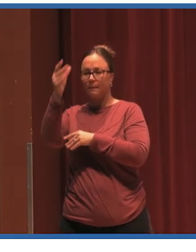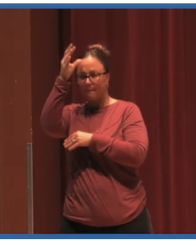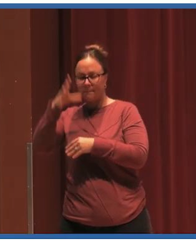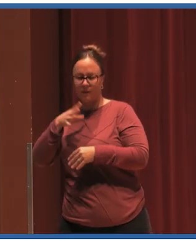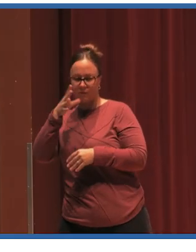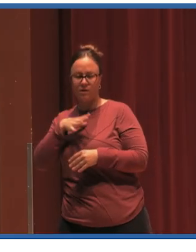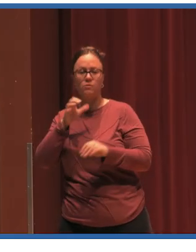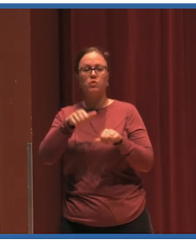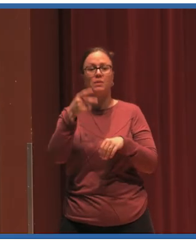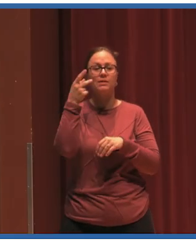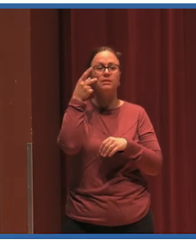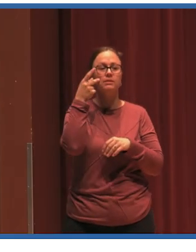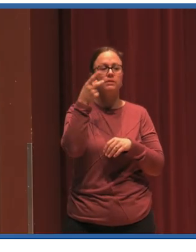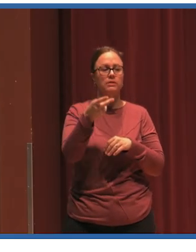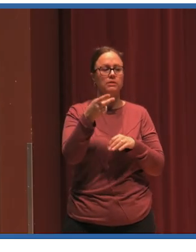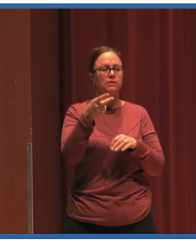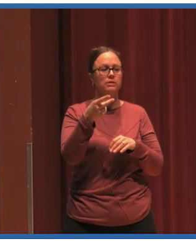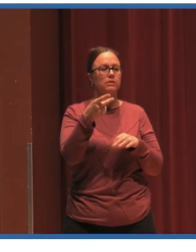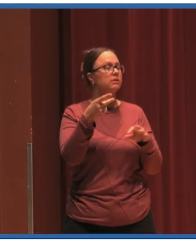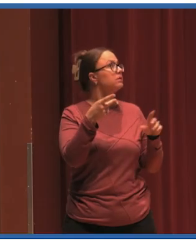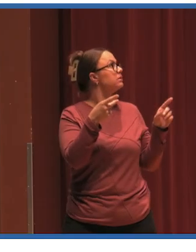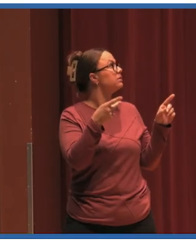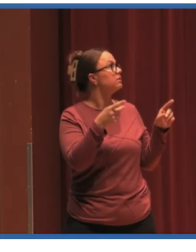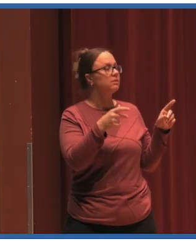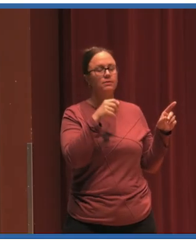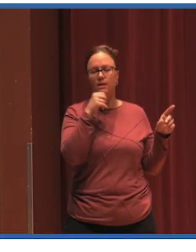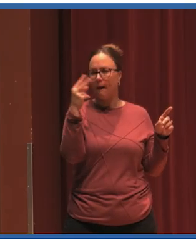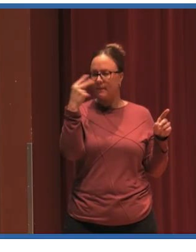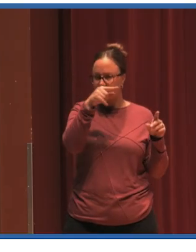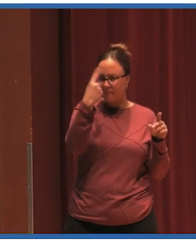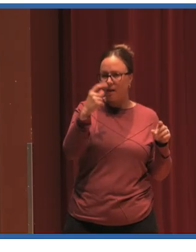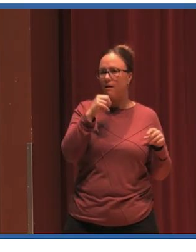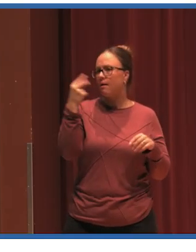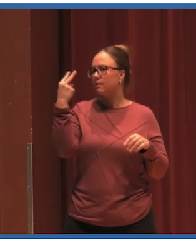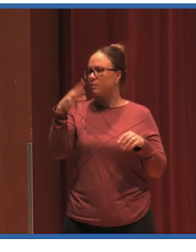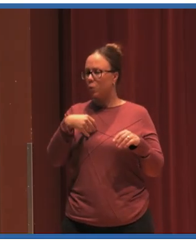for non-Hispanic Black, non-Hispanic white, and